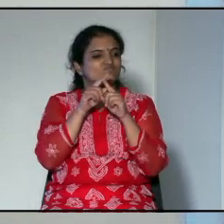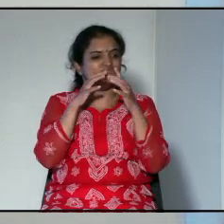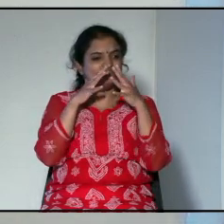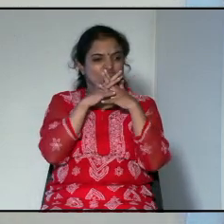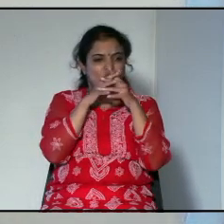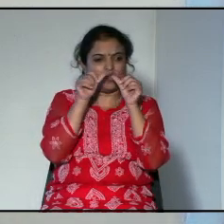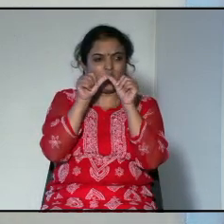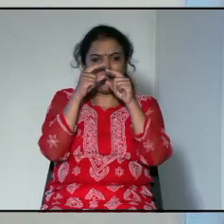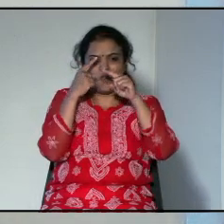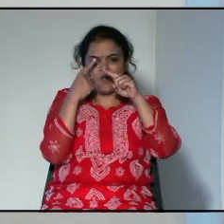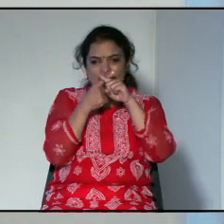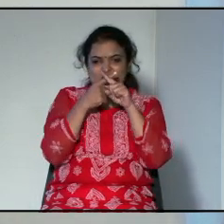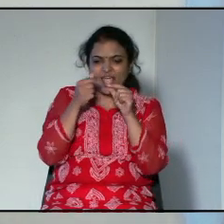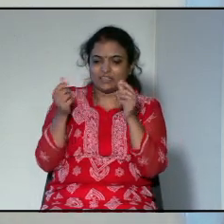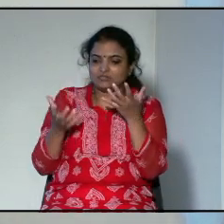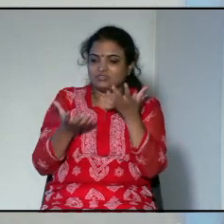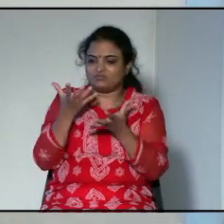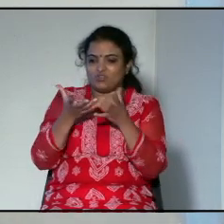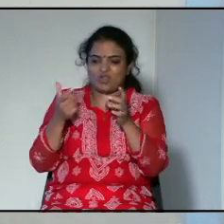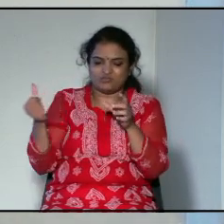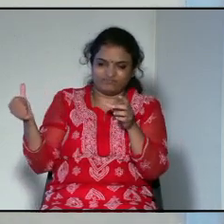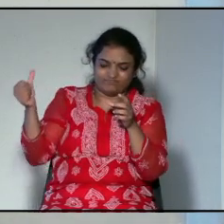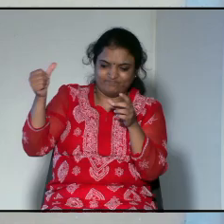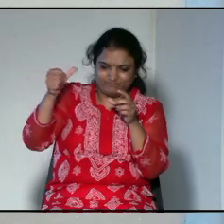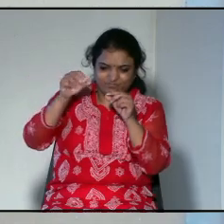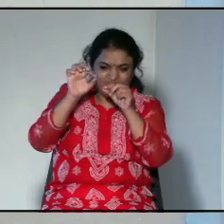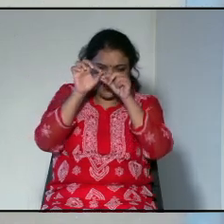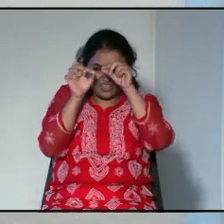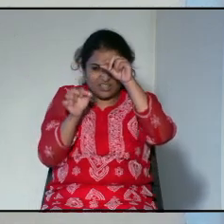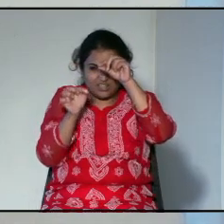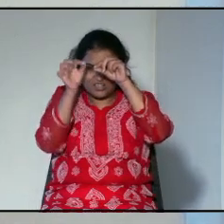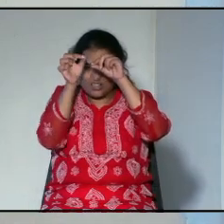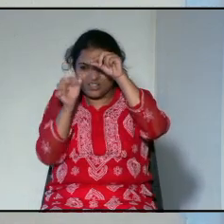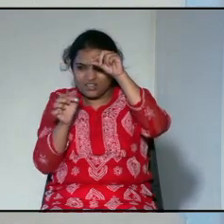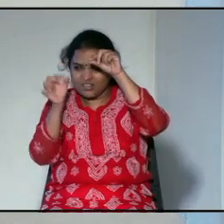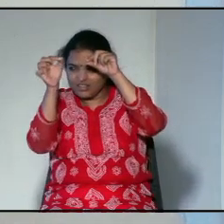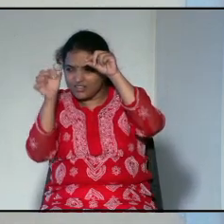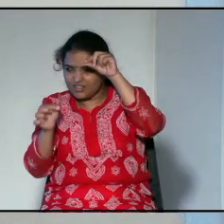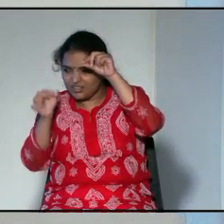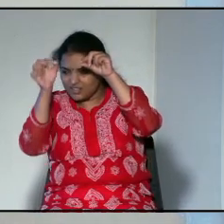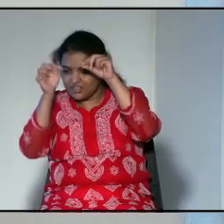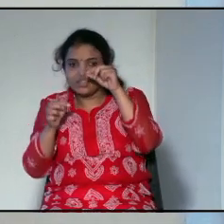create surface lines and patterns that will be reproduced in metal.